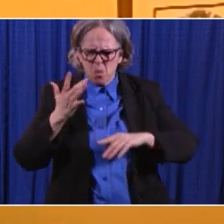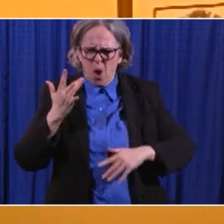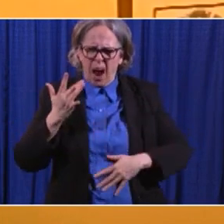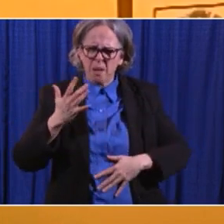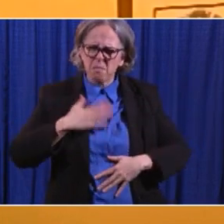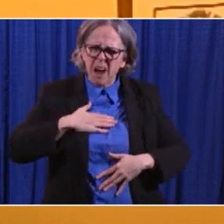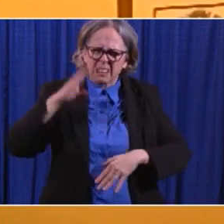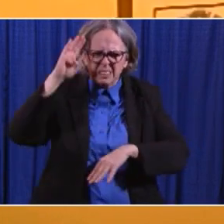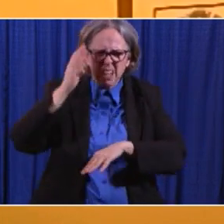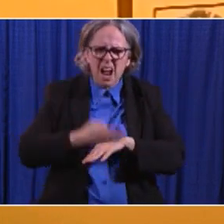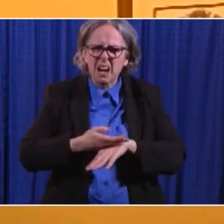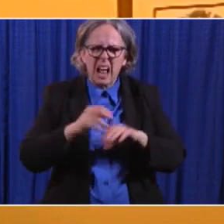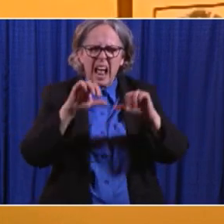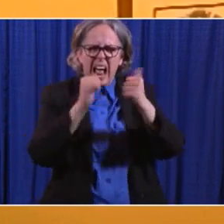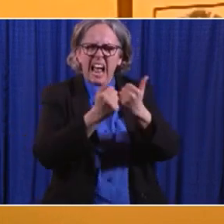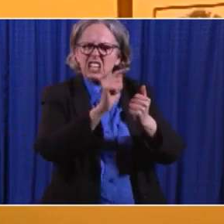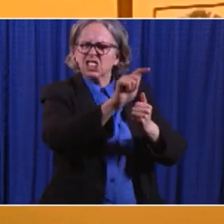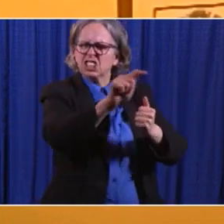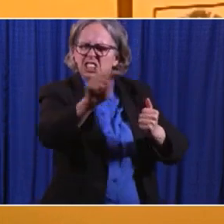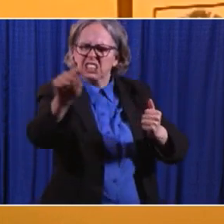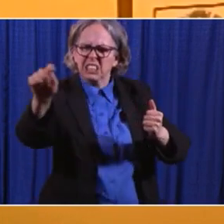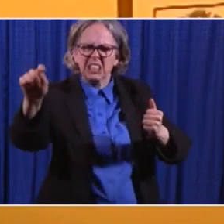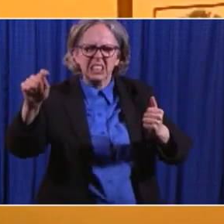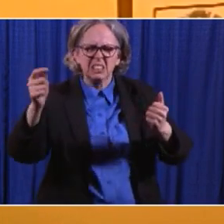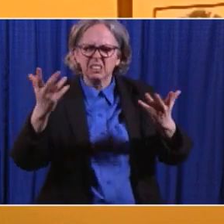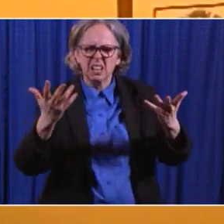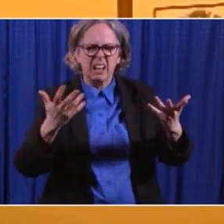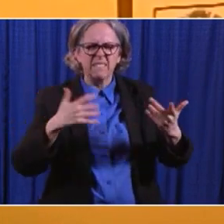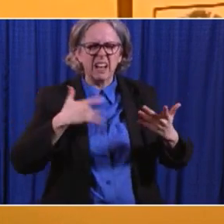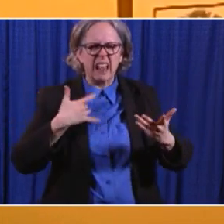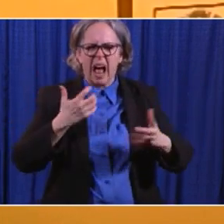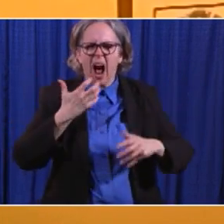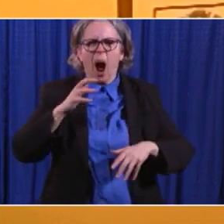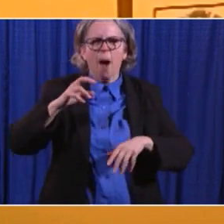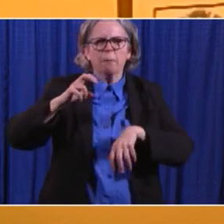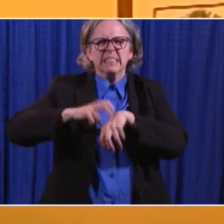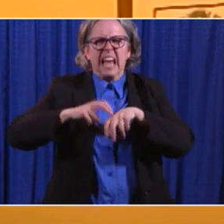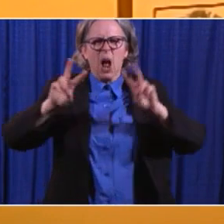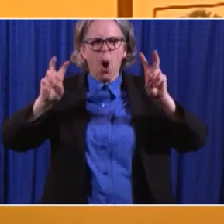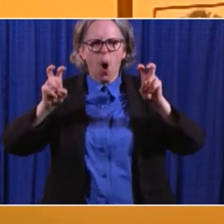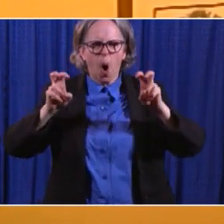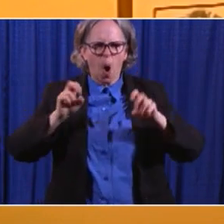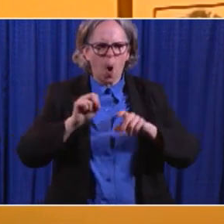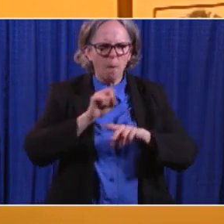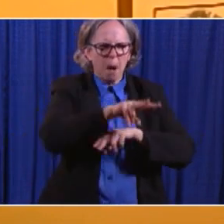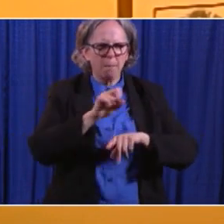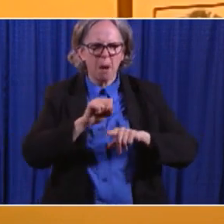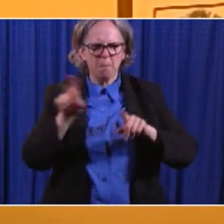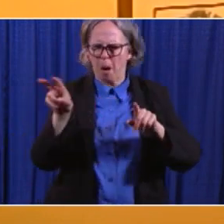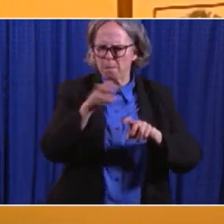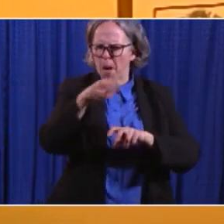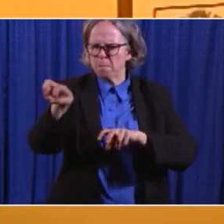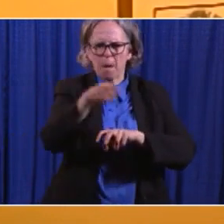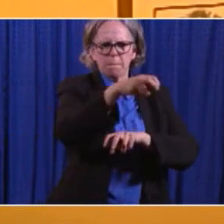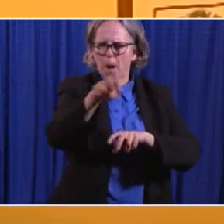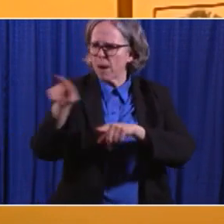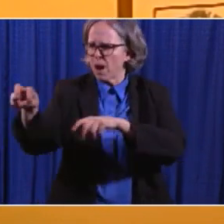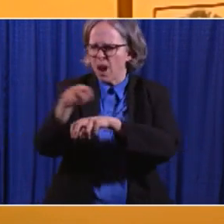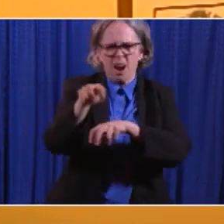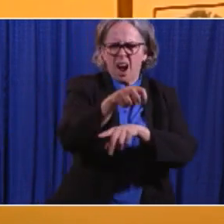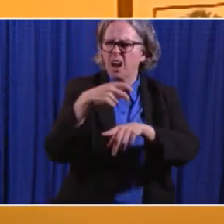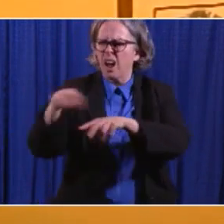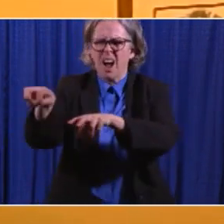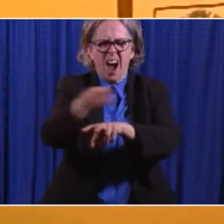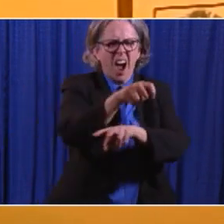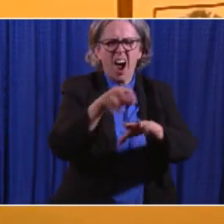healthcare. Now, we visited Andrew every weekend for 2 years. That's over 25,000 miles. That's longer than the circumference of the